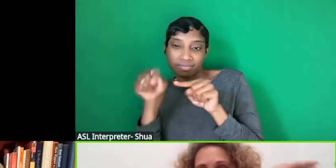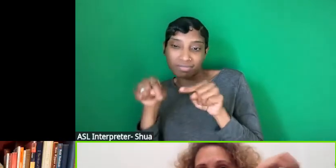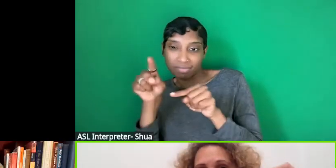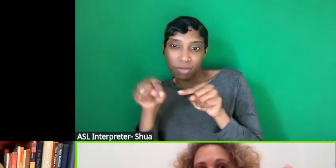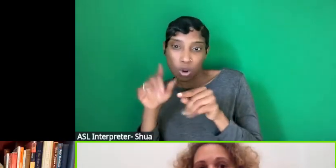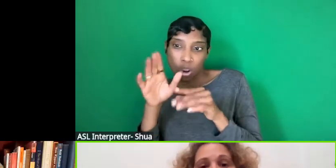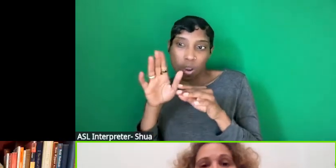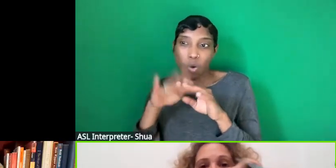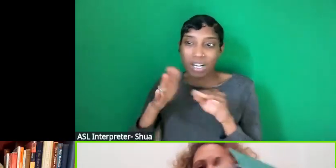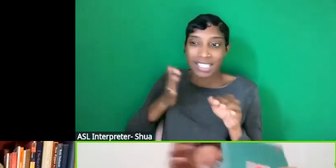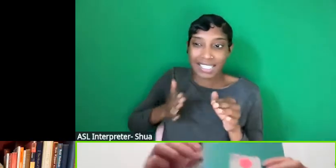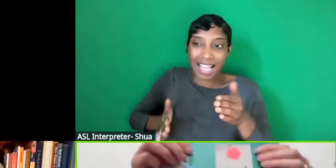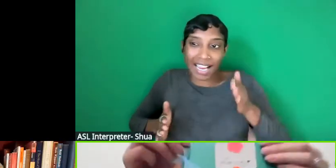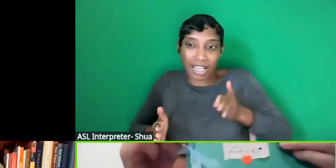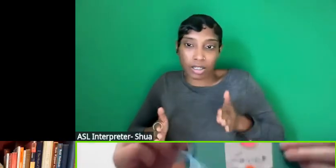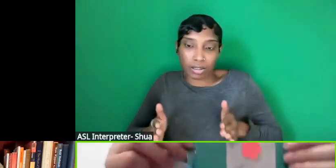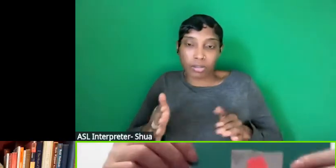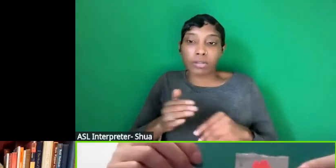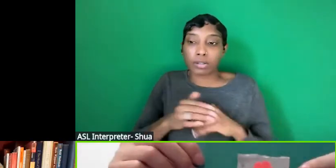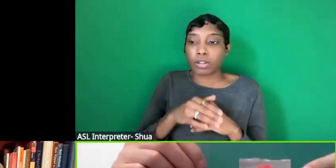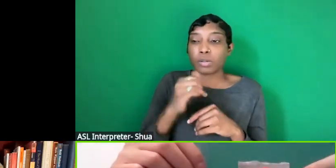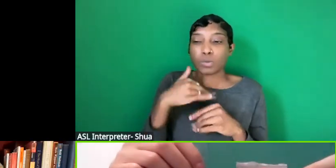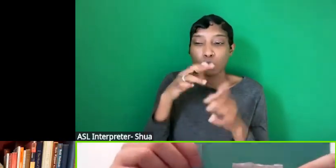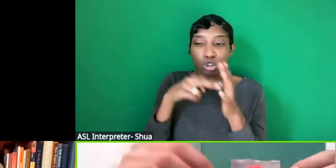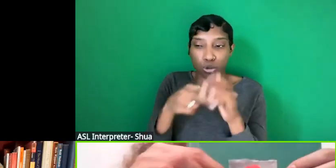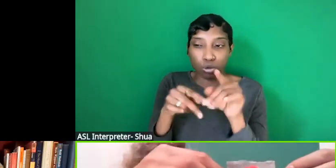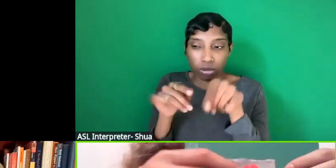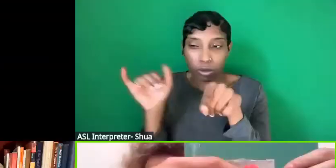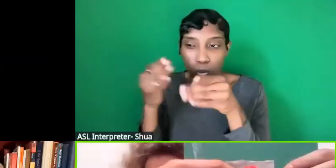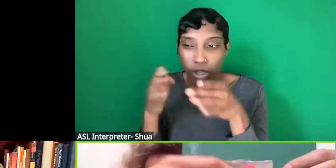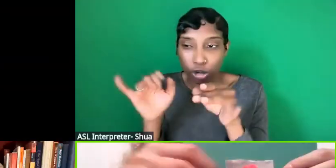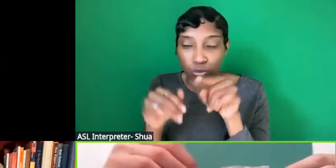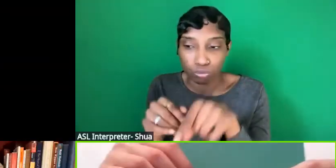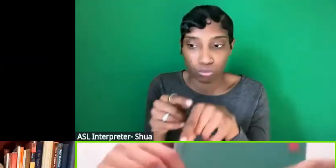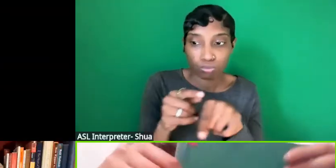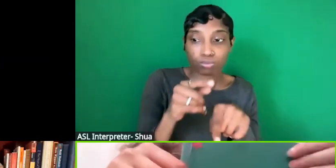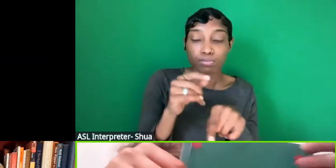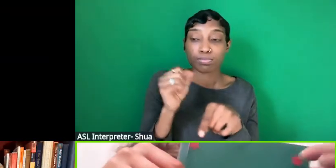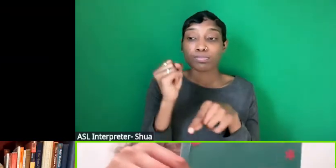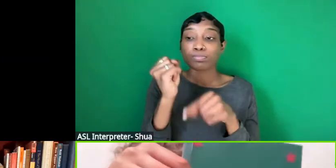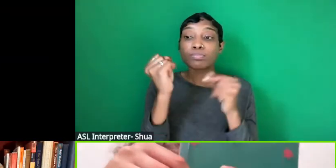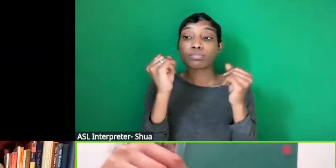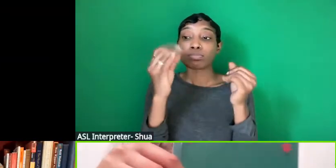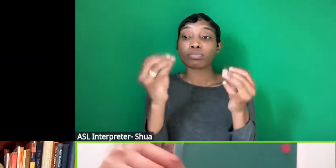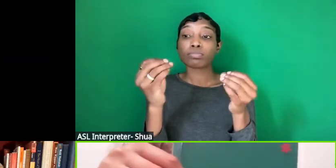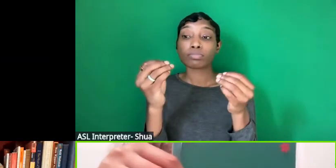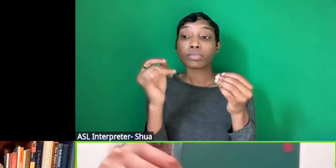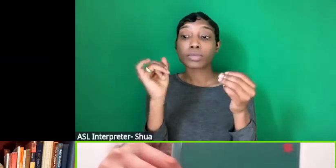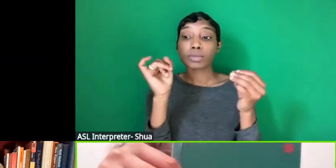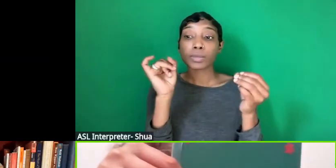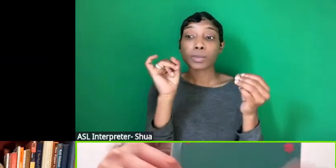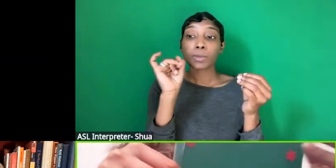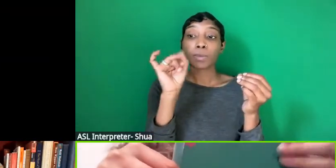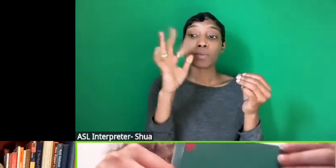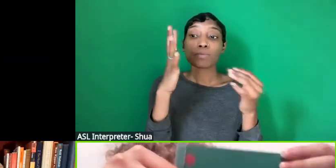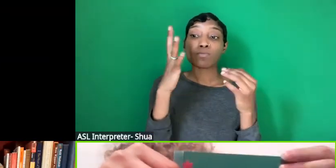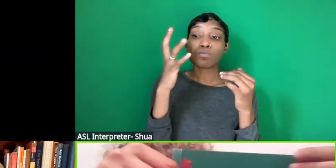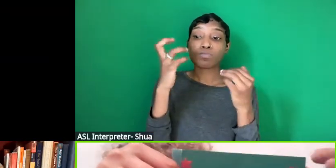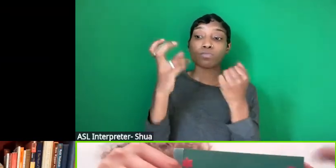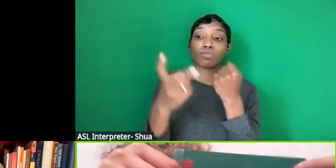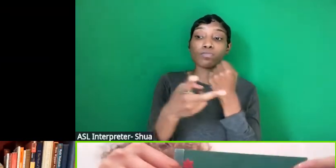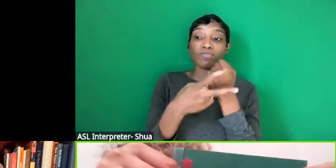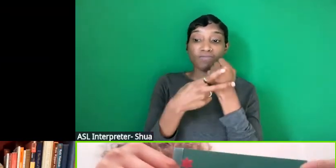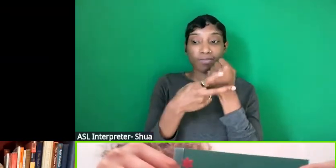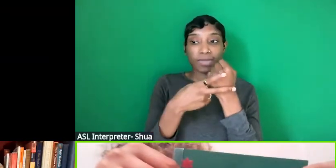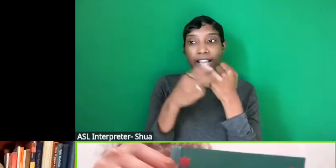cut on the sides. And so, and I can show you this way too. And so if you want to just preserve the beauty of the paper